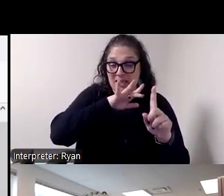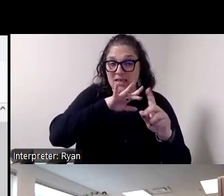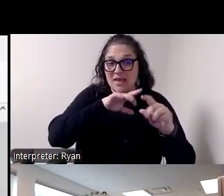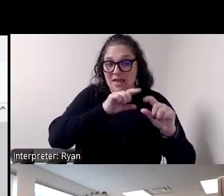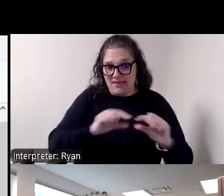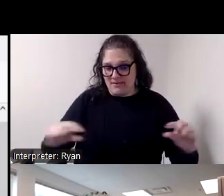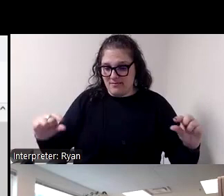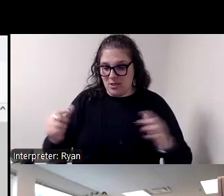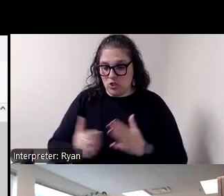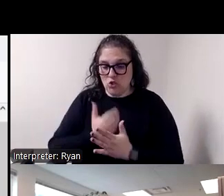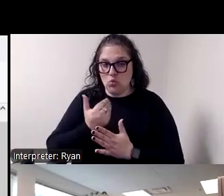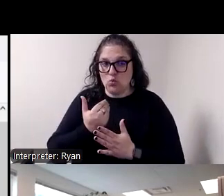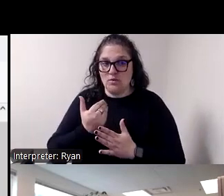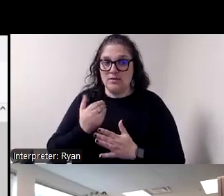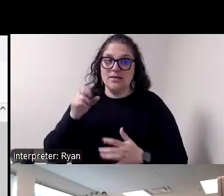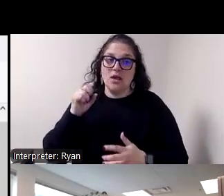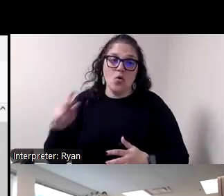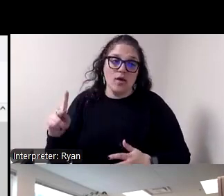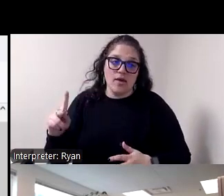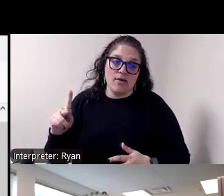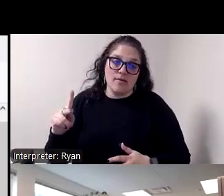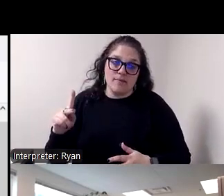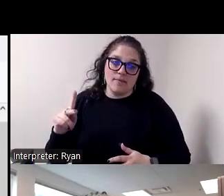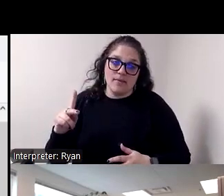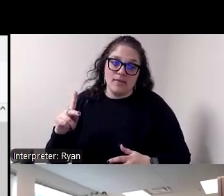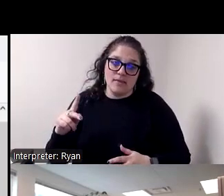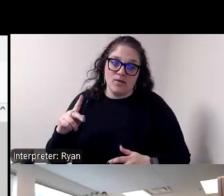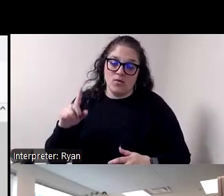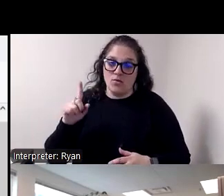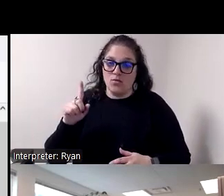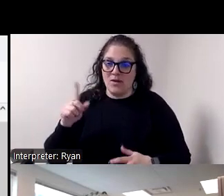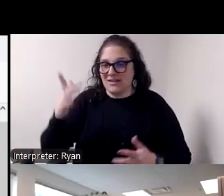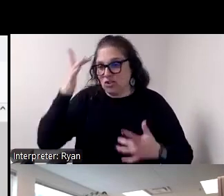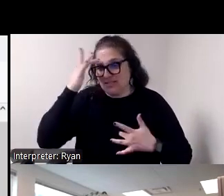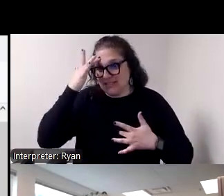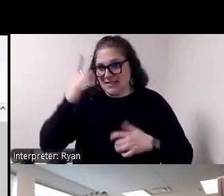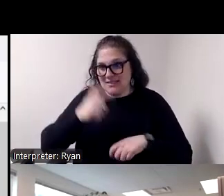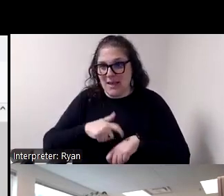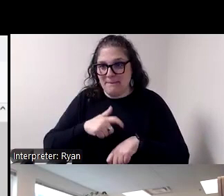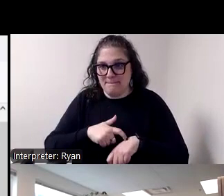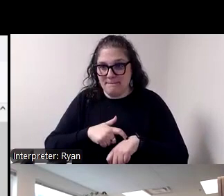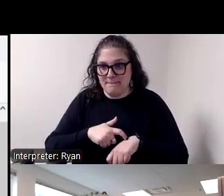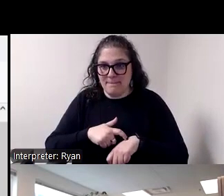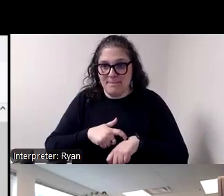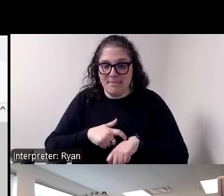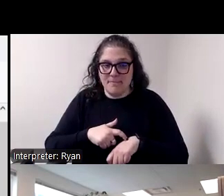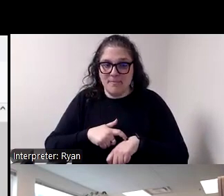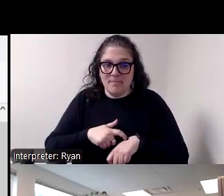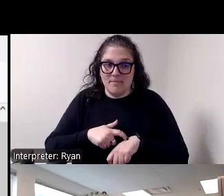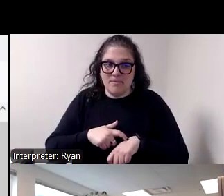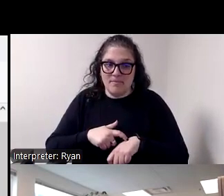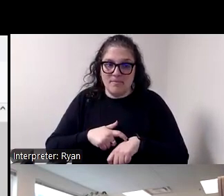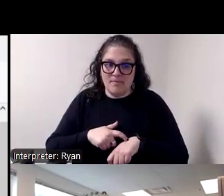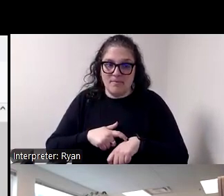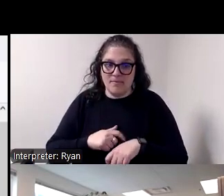new one for you. So you could say, okay, I took sick leave actually on this day.